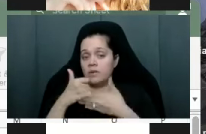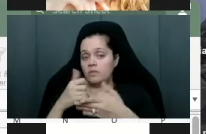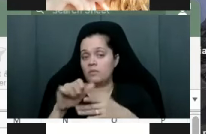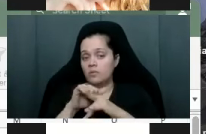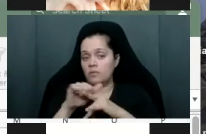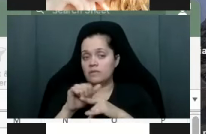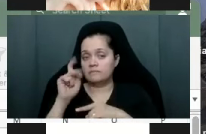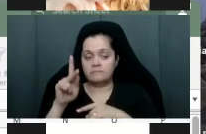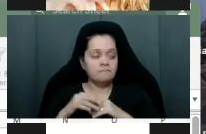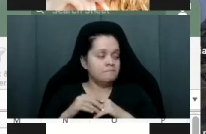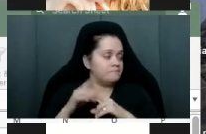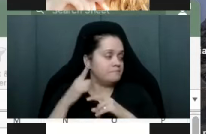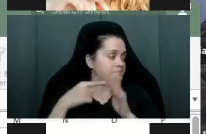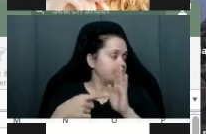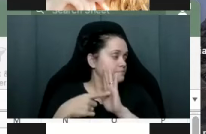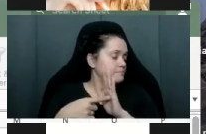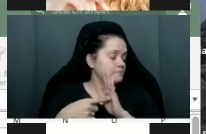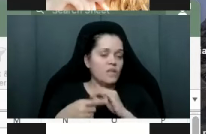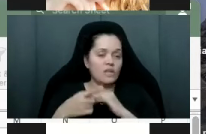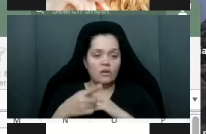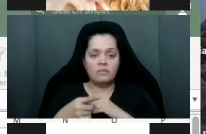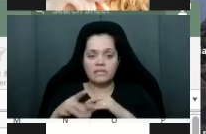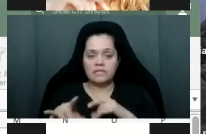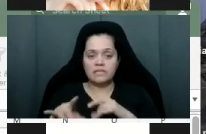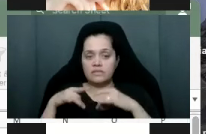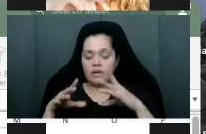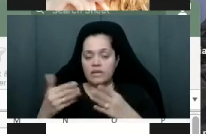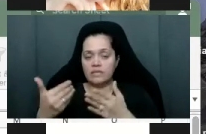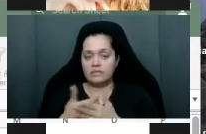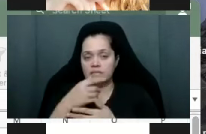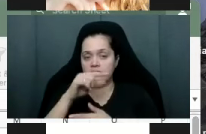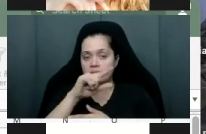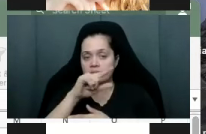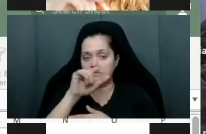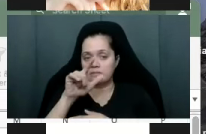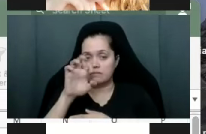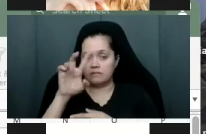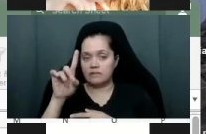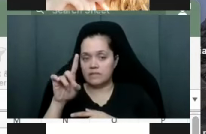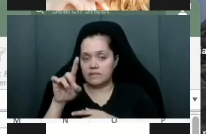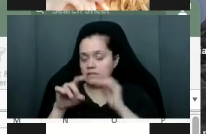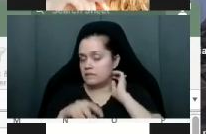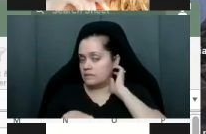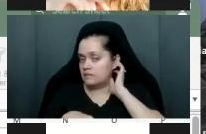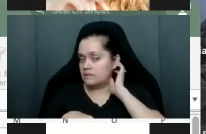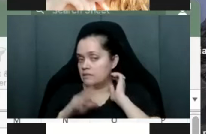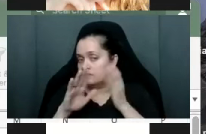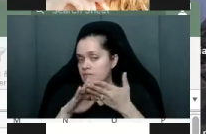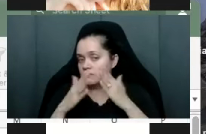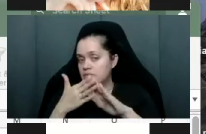practice. So for instance, here's Australia and New Zealand cities.